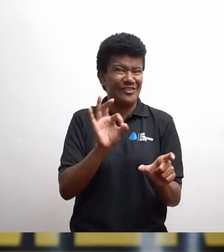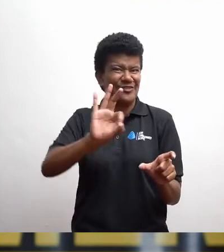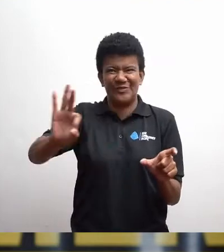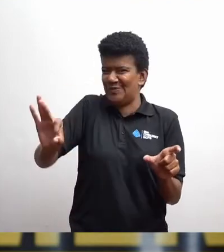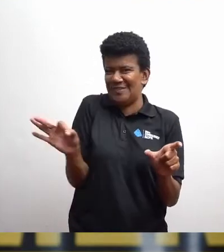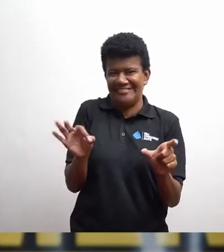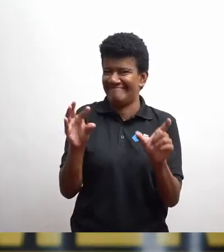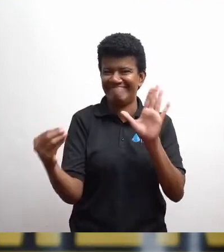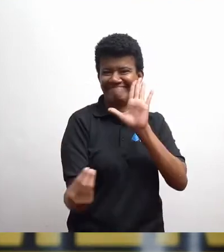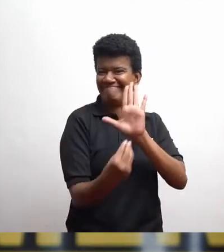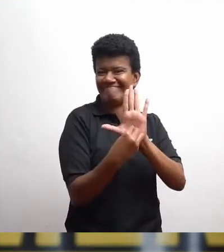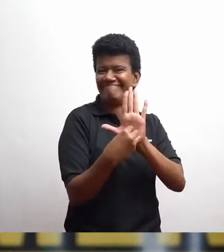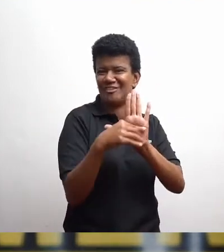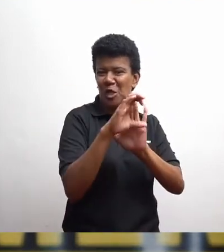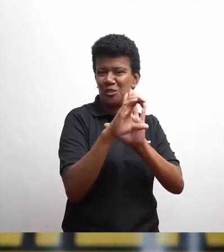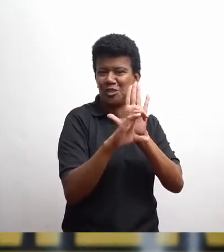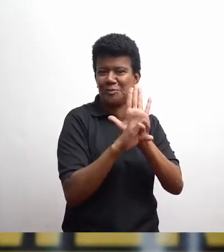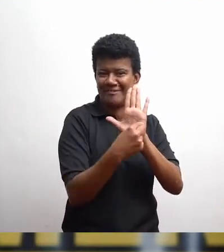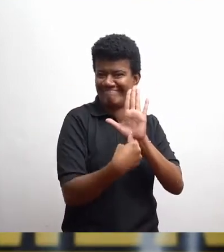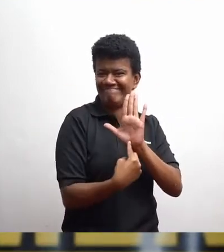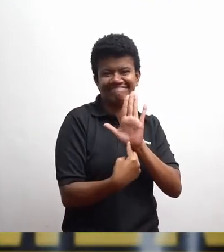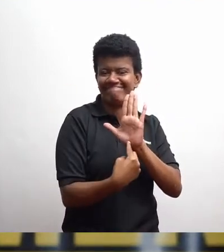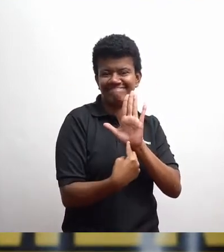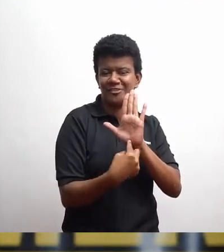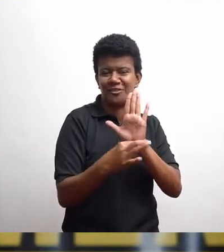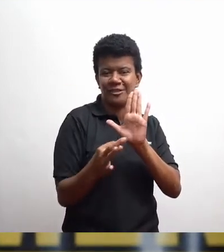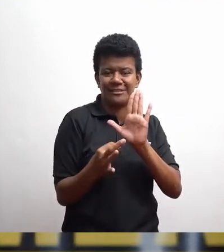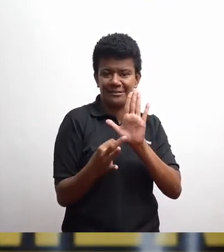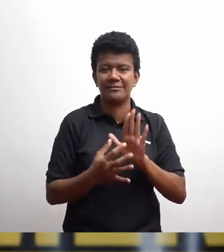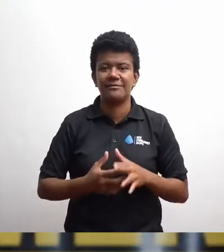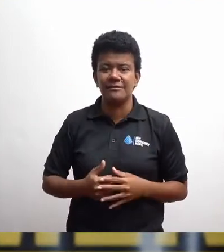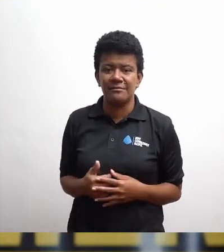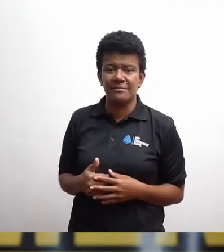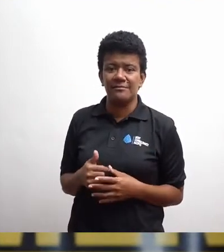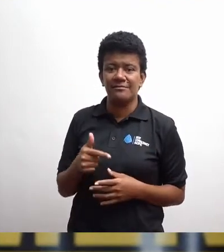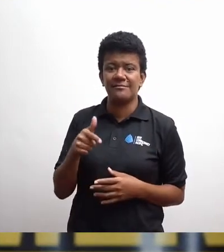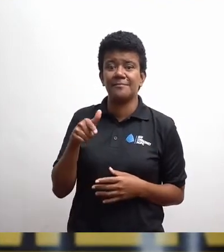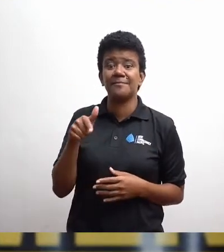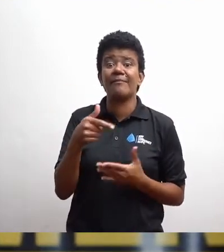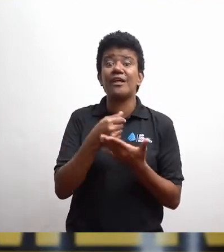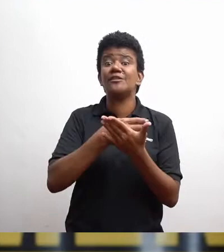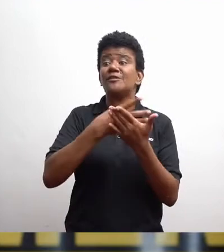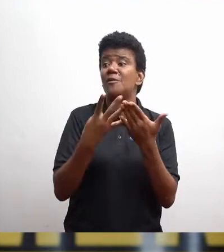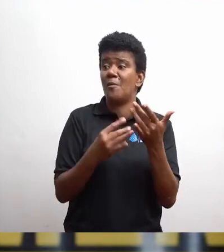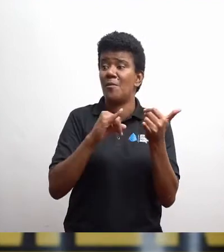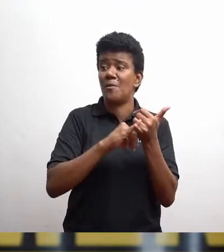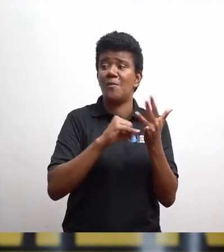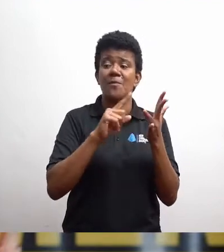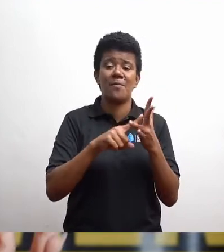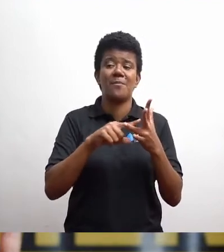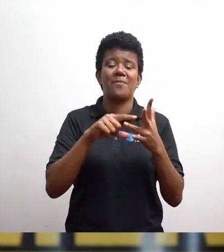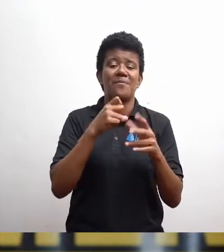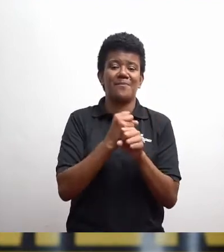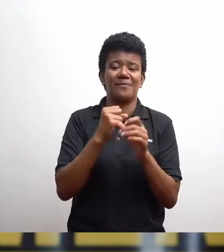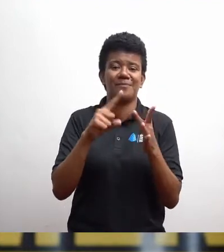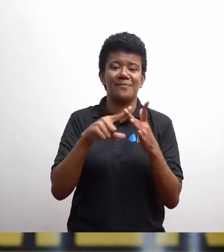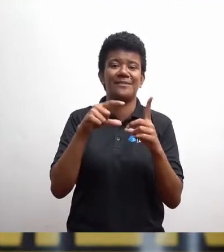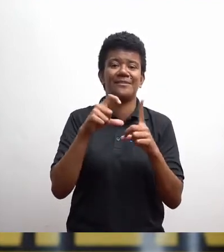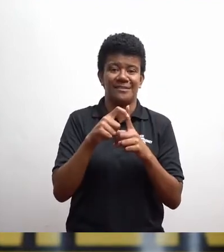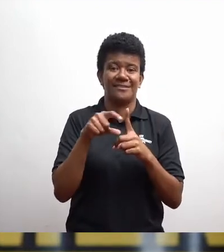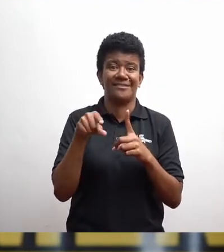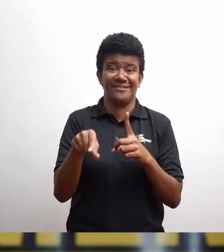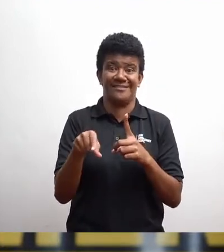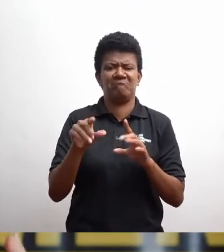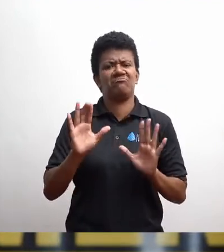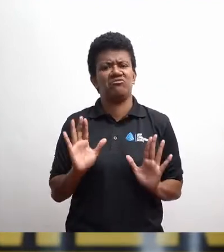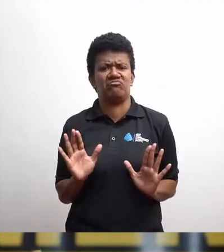Constitution. We have SOGIE, SOGIE. But if you look at the constitutions around the